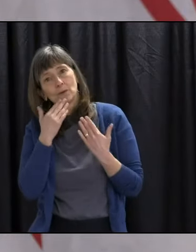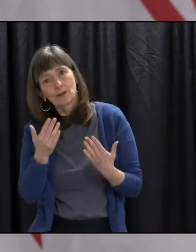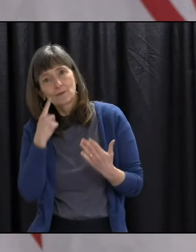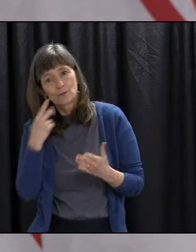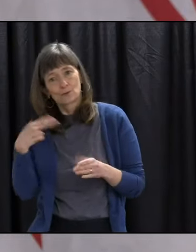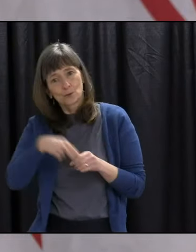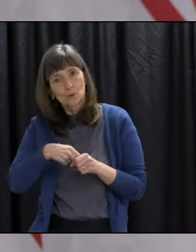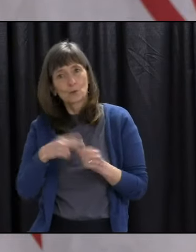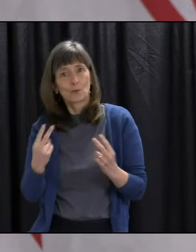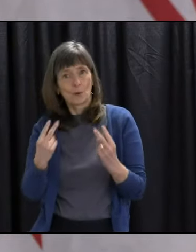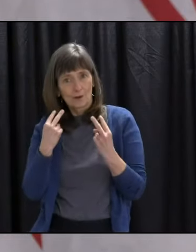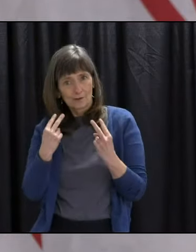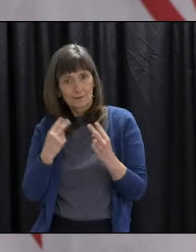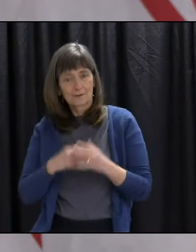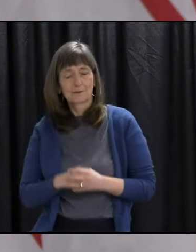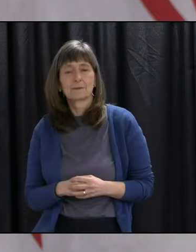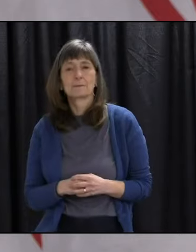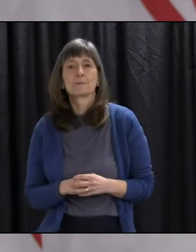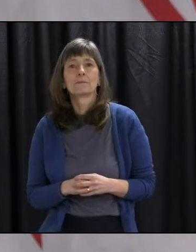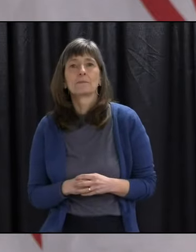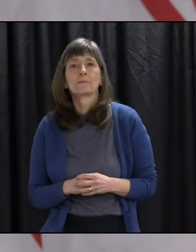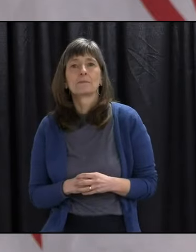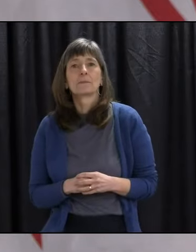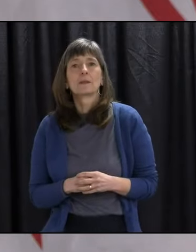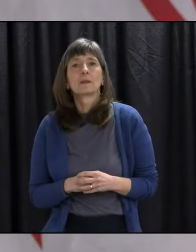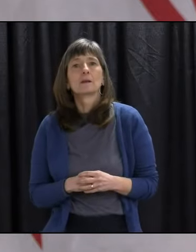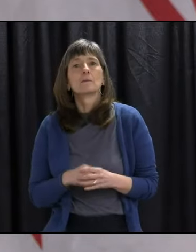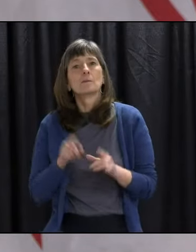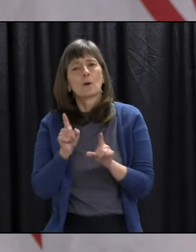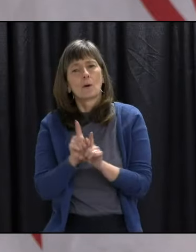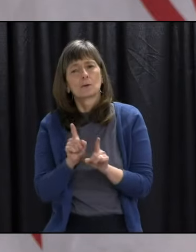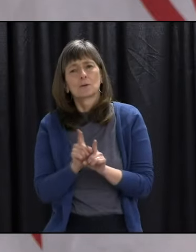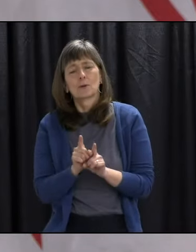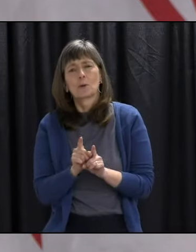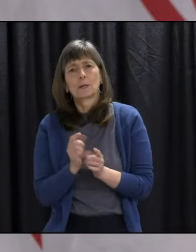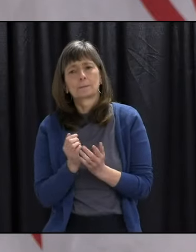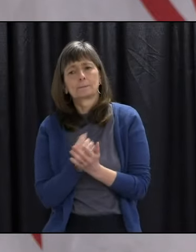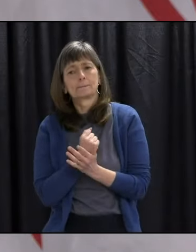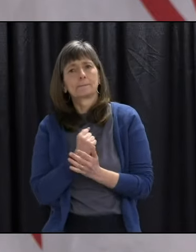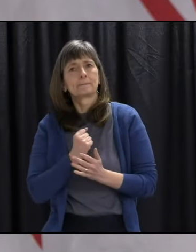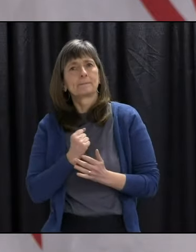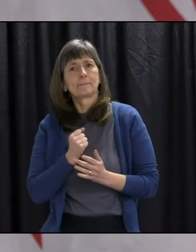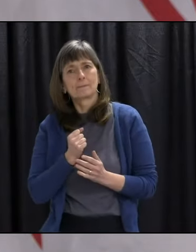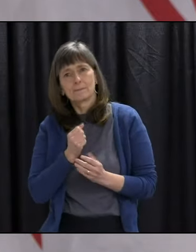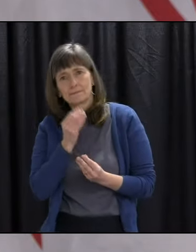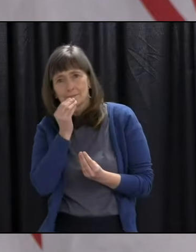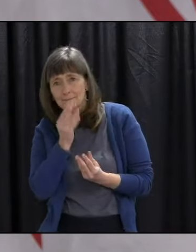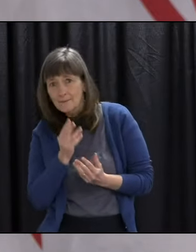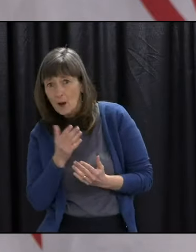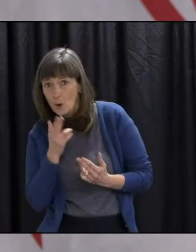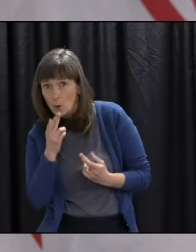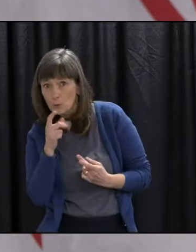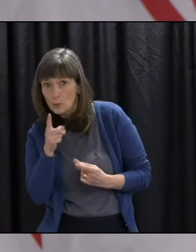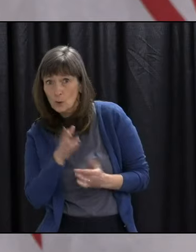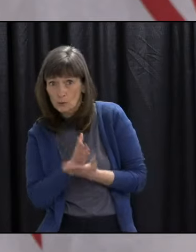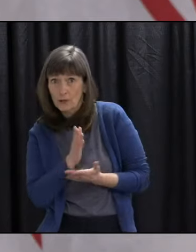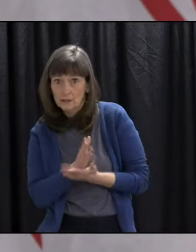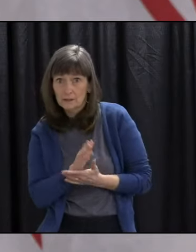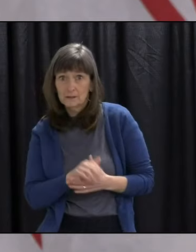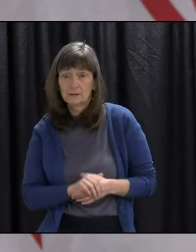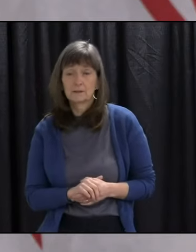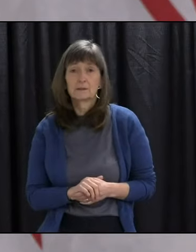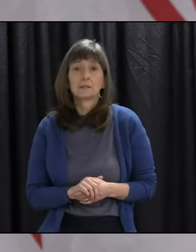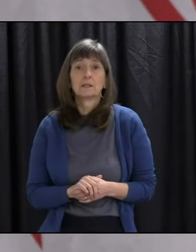us. And I really want to take a moment to say that I hope you're doing well. And I want you to know that